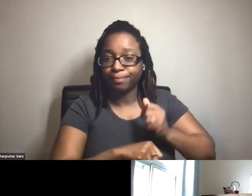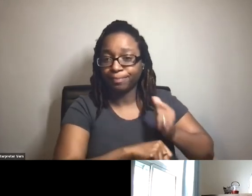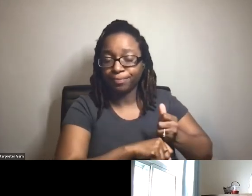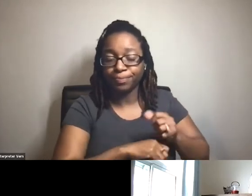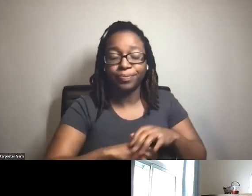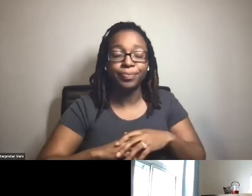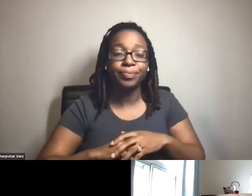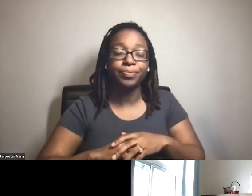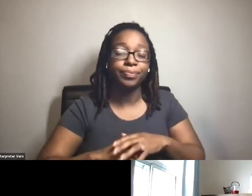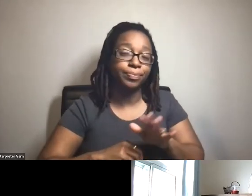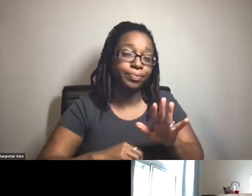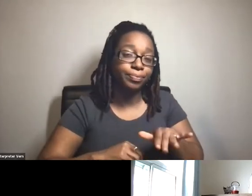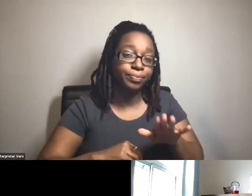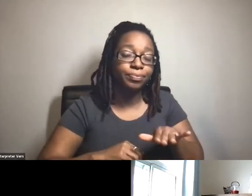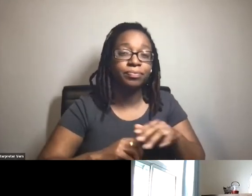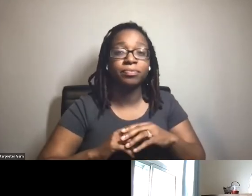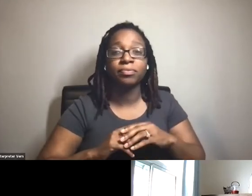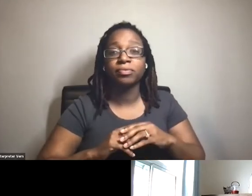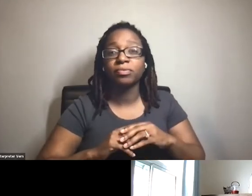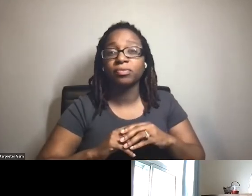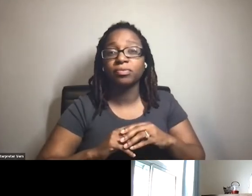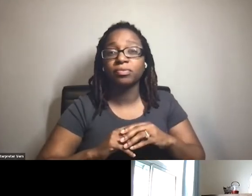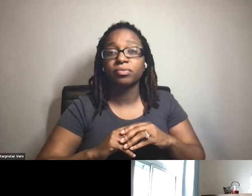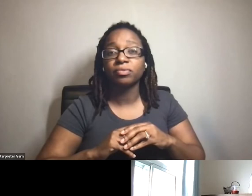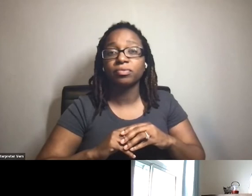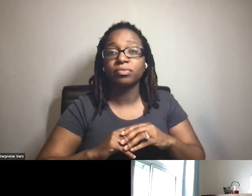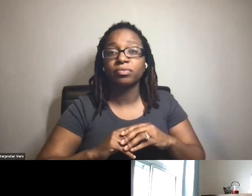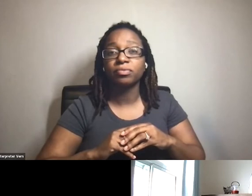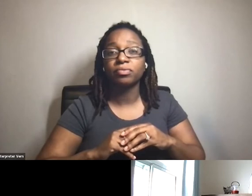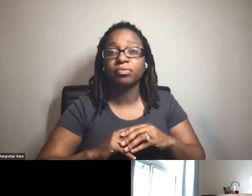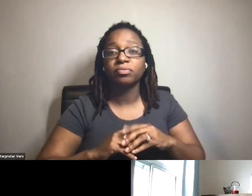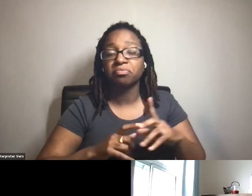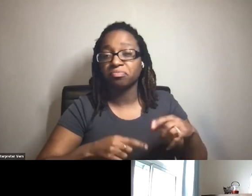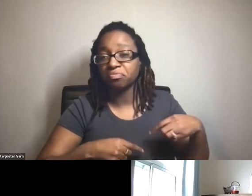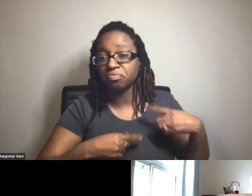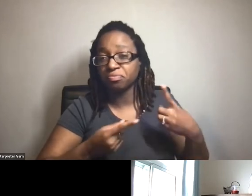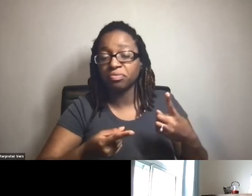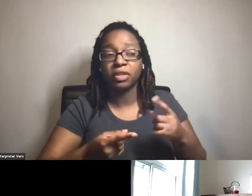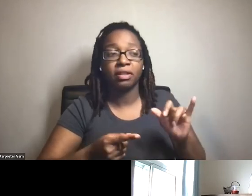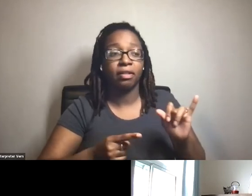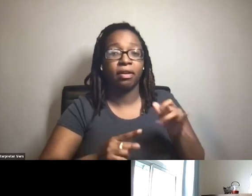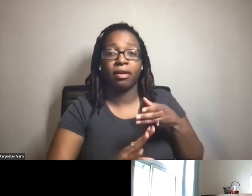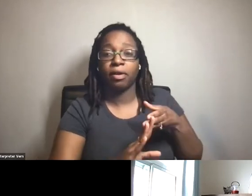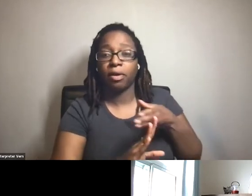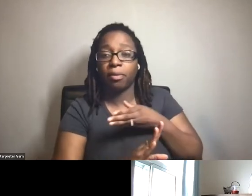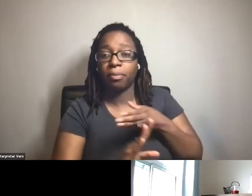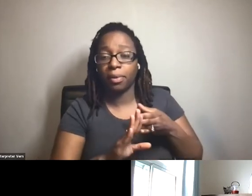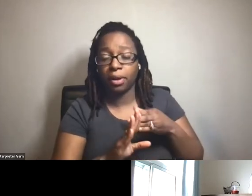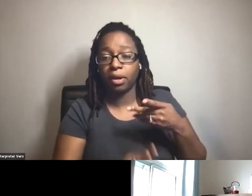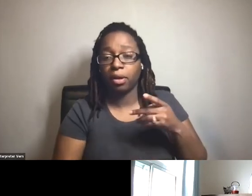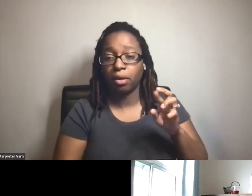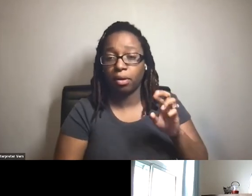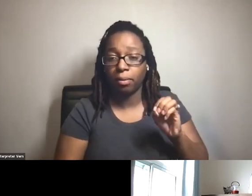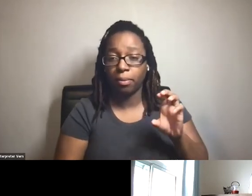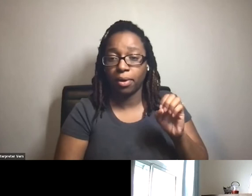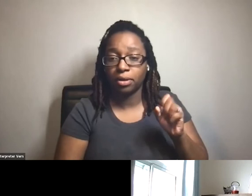far, which are the available, for example, preprocessors that you have experimented with, or have